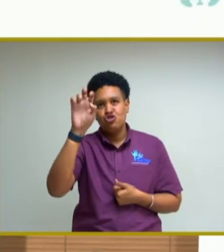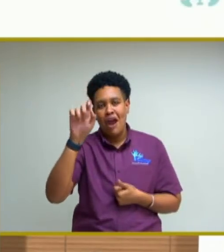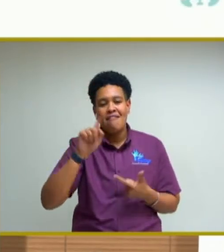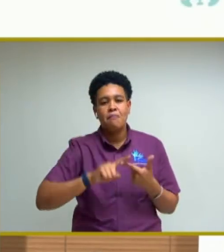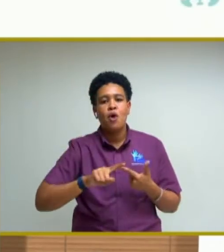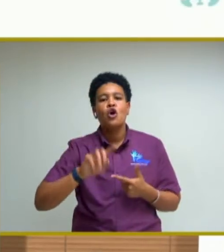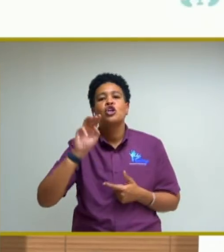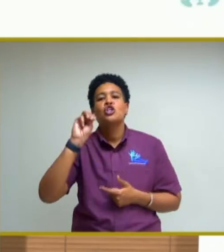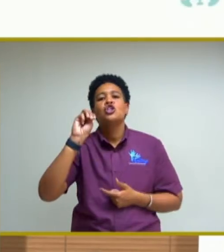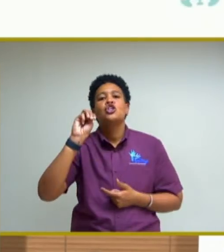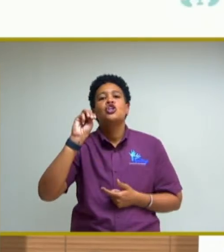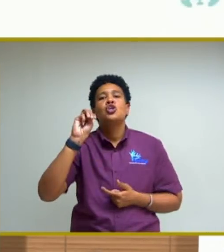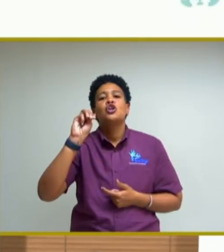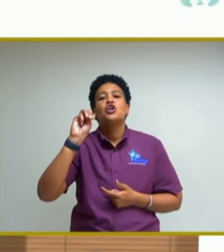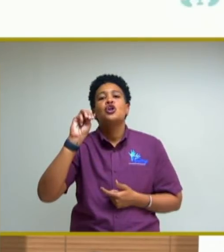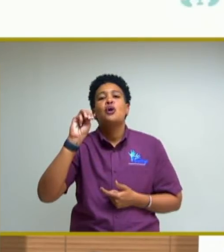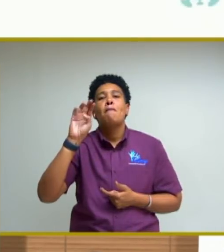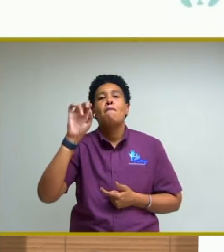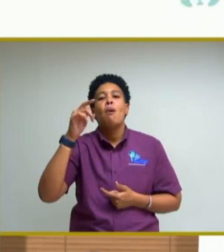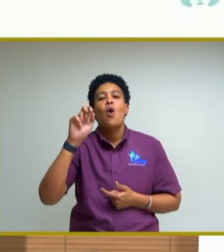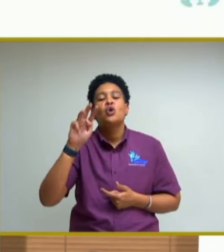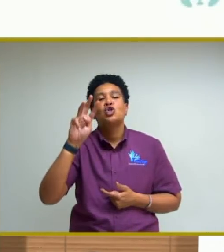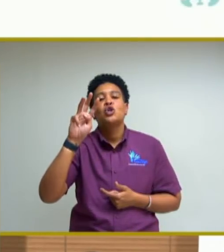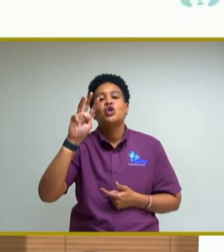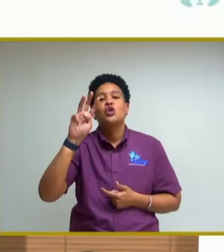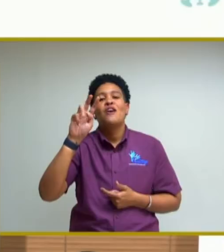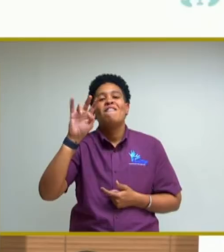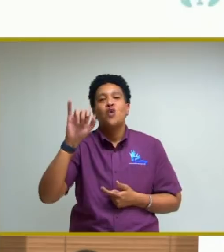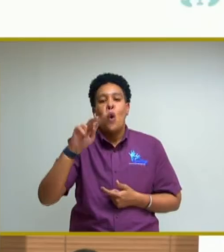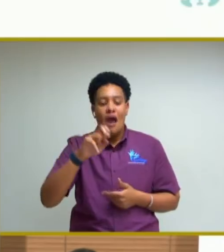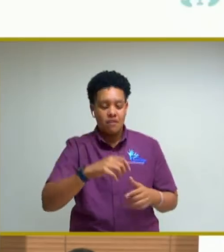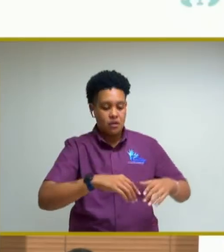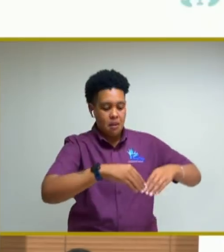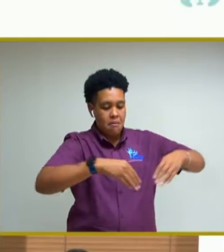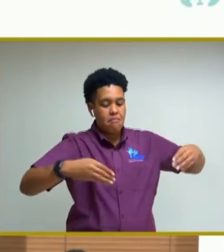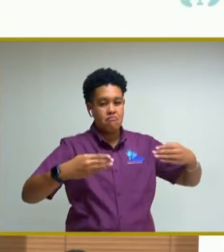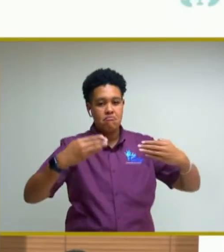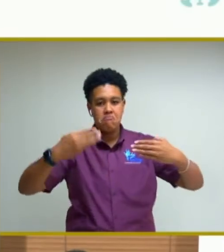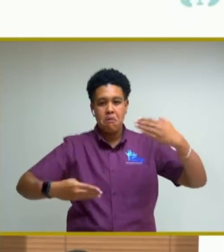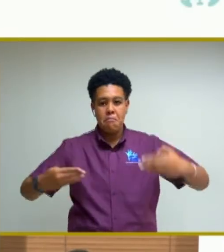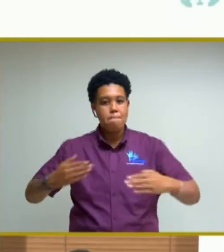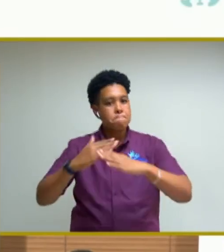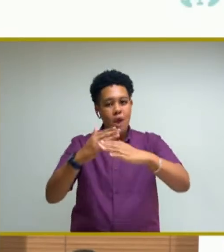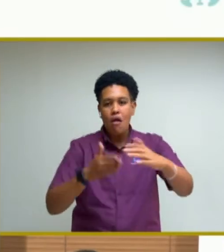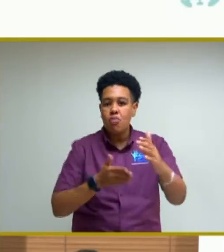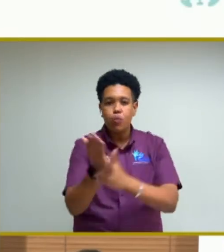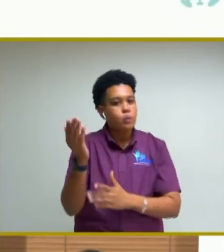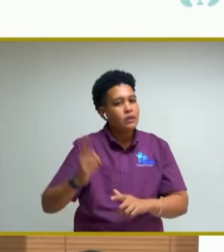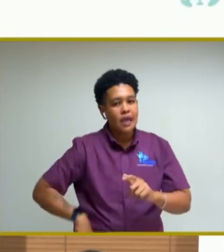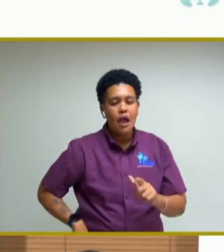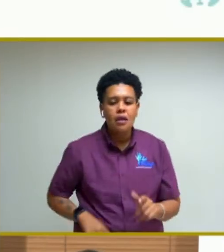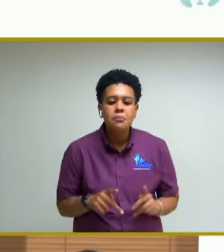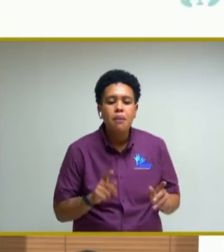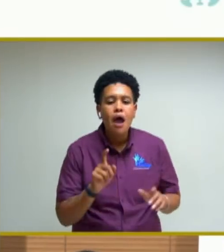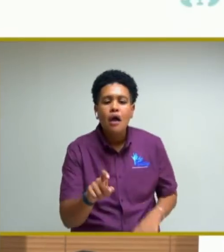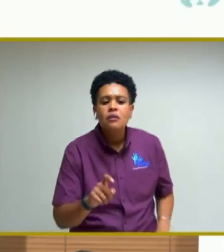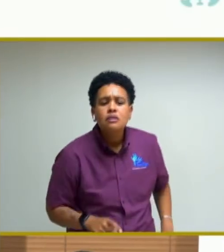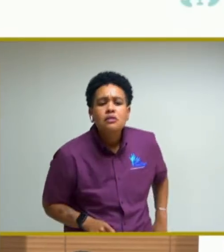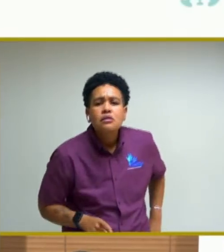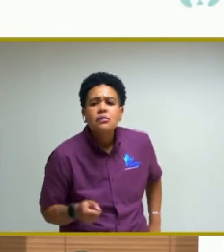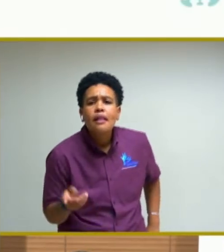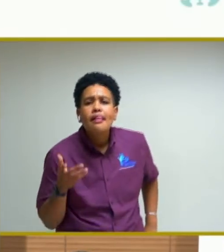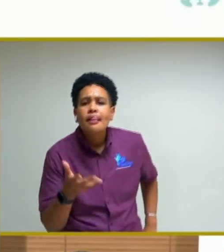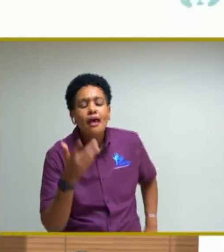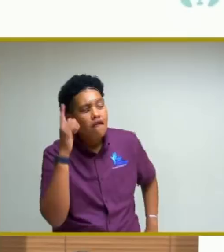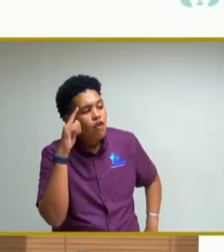be barriers put up at that checkpoint, and persons at that checkpoint will be simply asked whether or not they're there